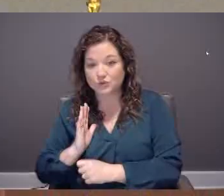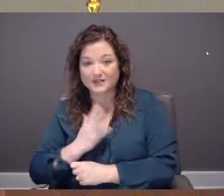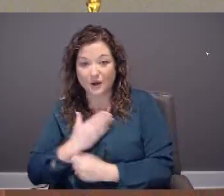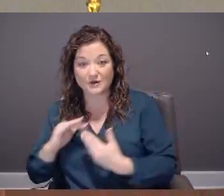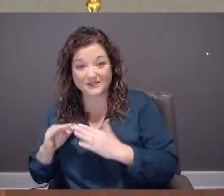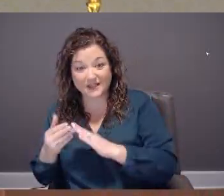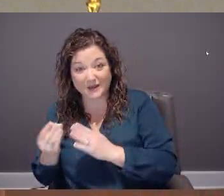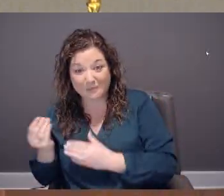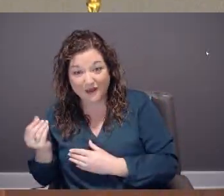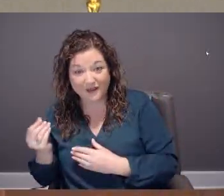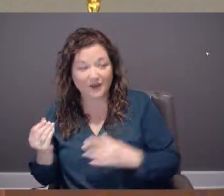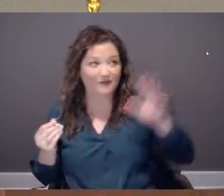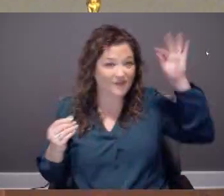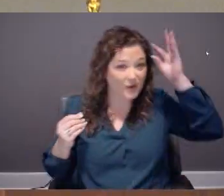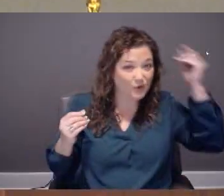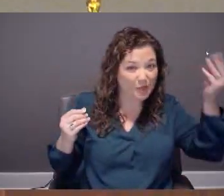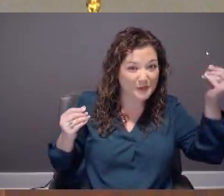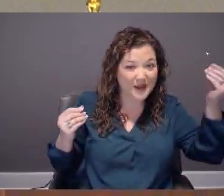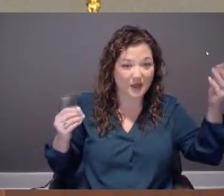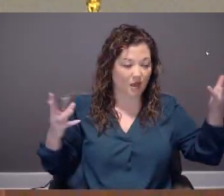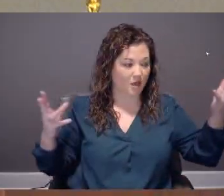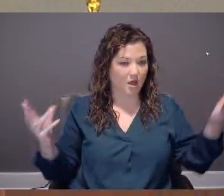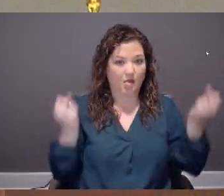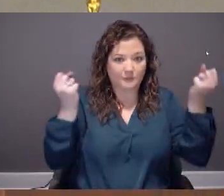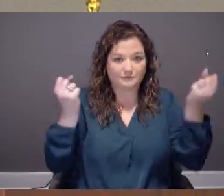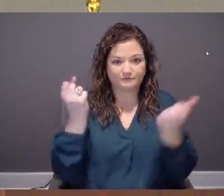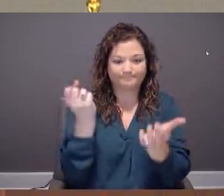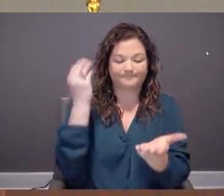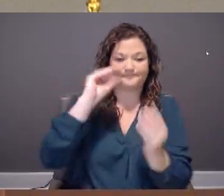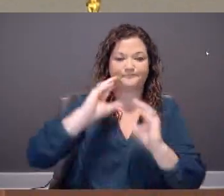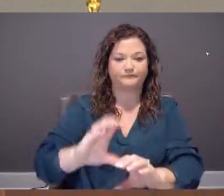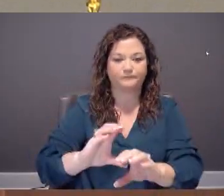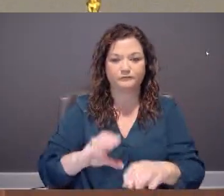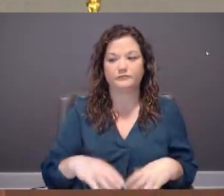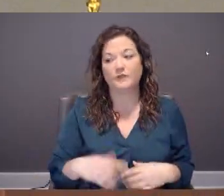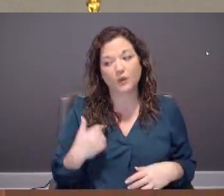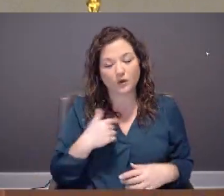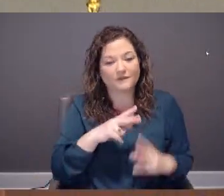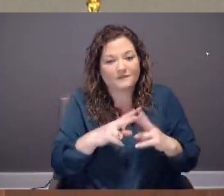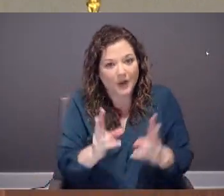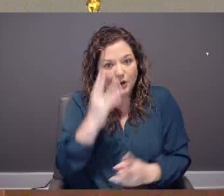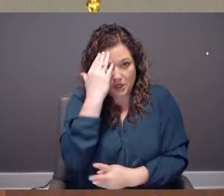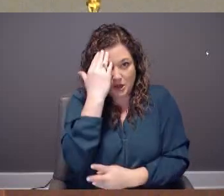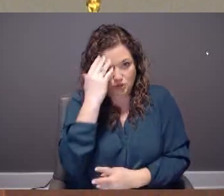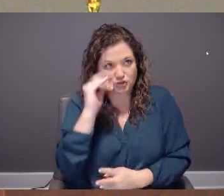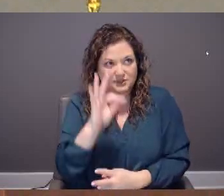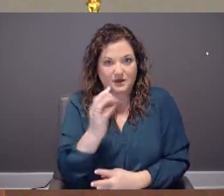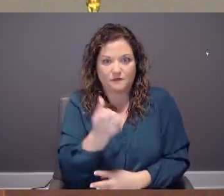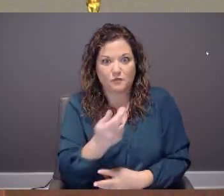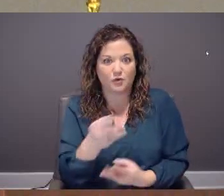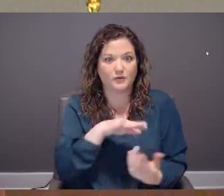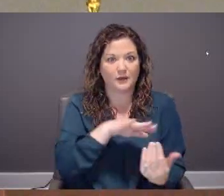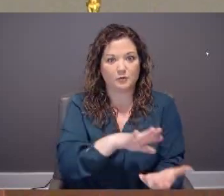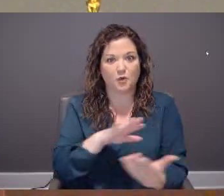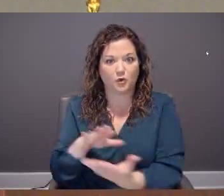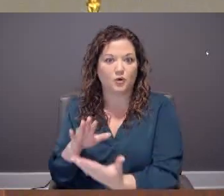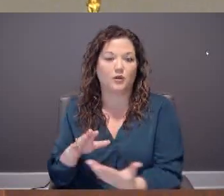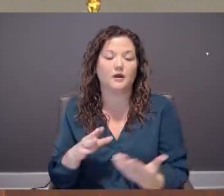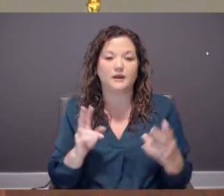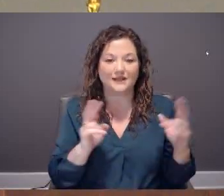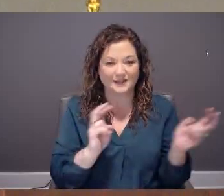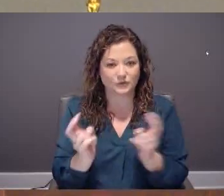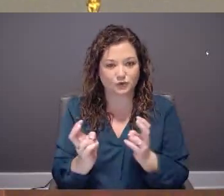So we're very conscious of multimodal issues here in the city. In the last, just